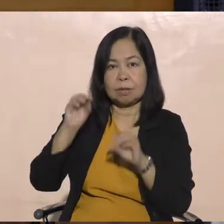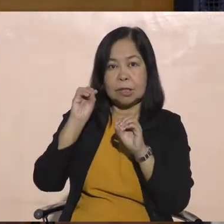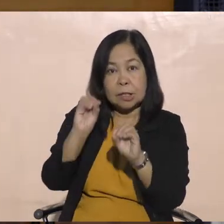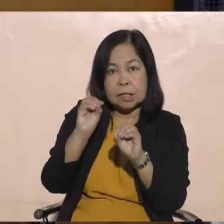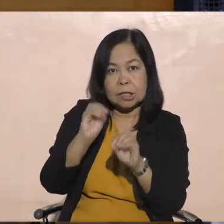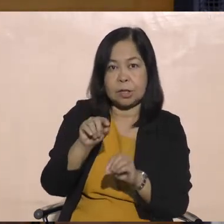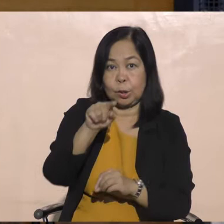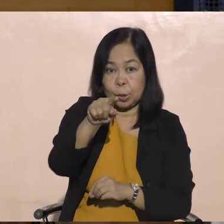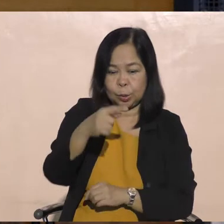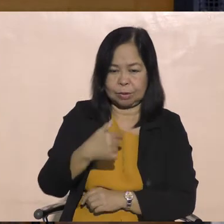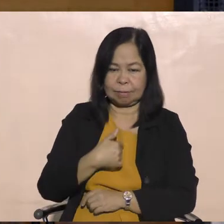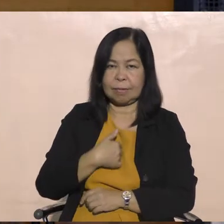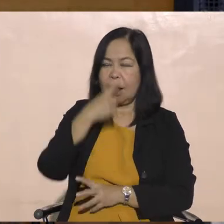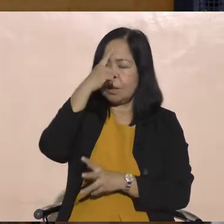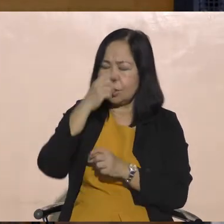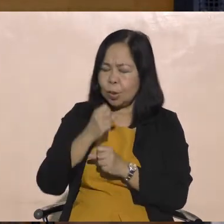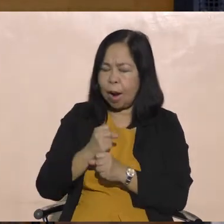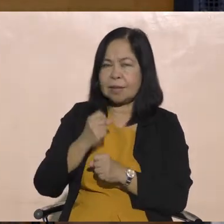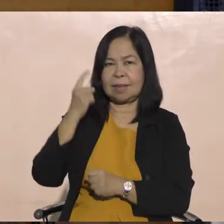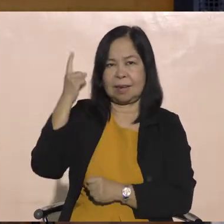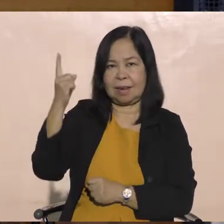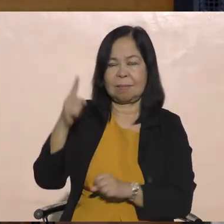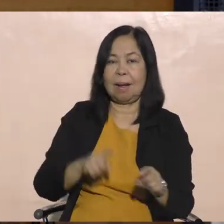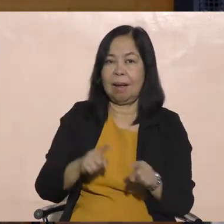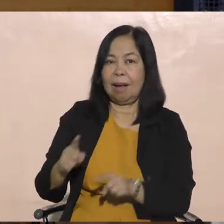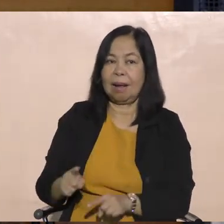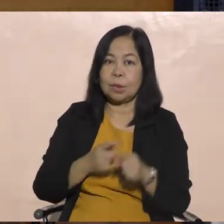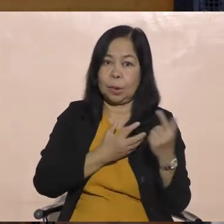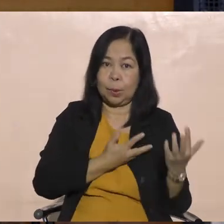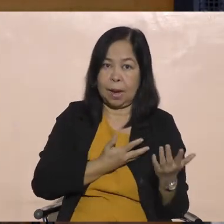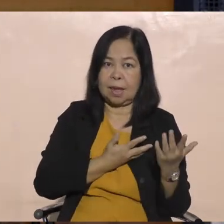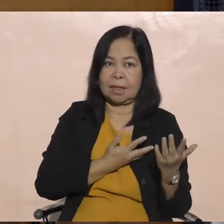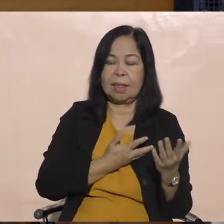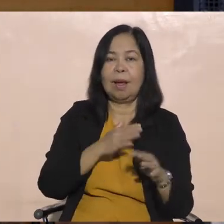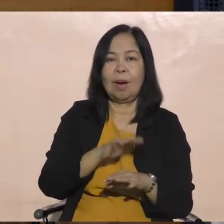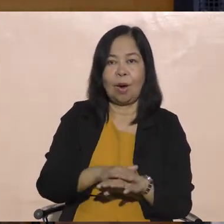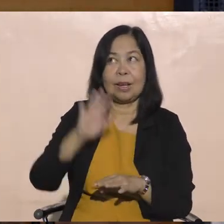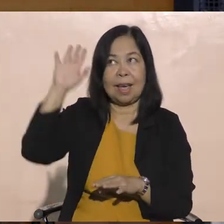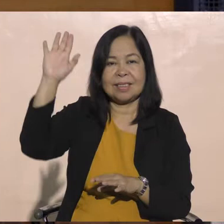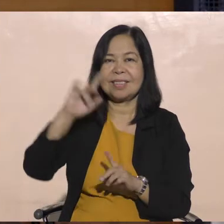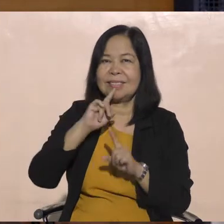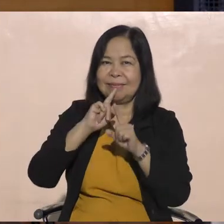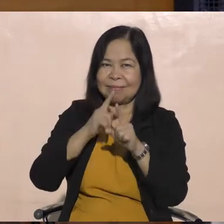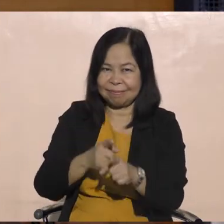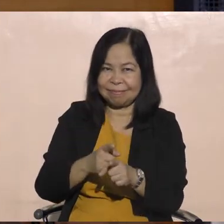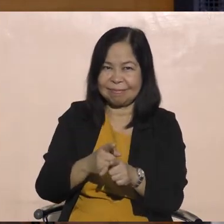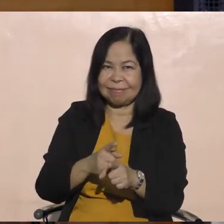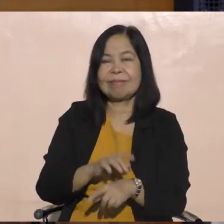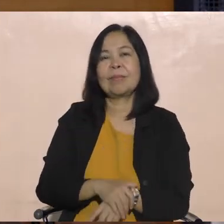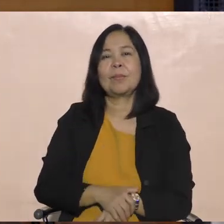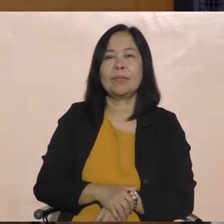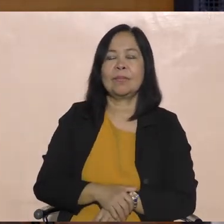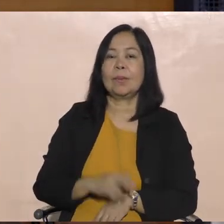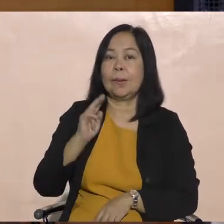teach you, hallelujah, to trust in Him as we wait on His answer. Hallelujah.